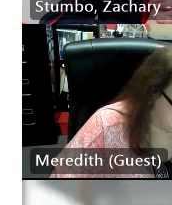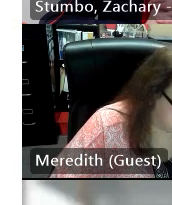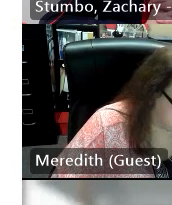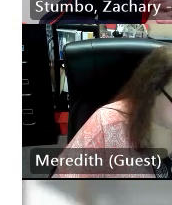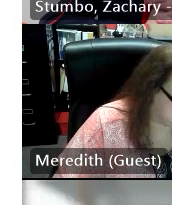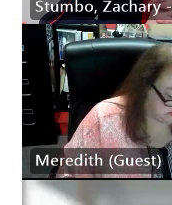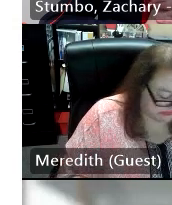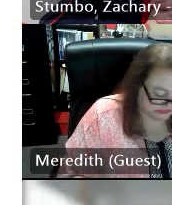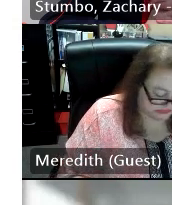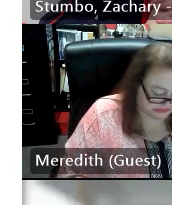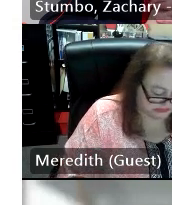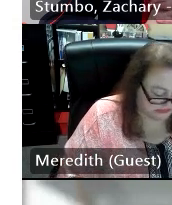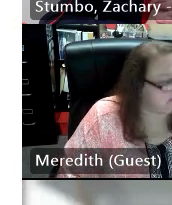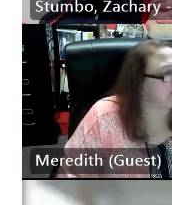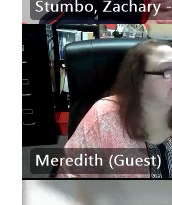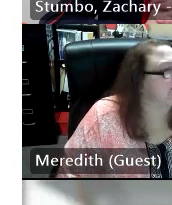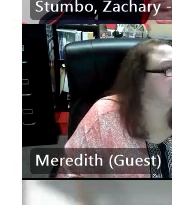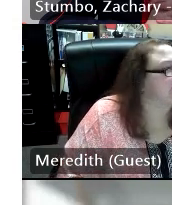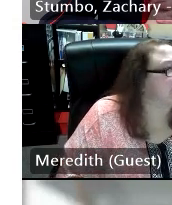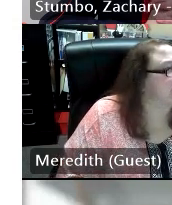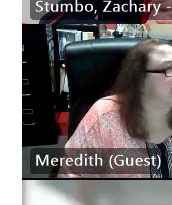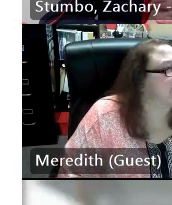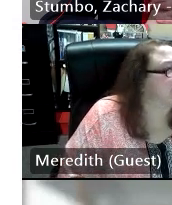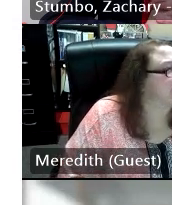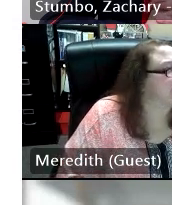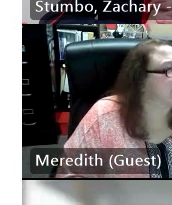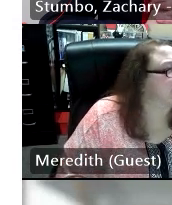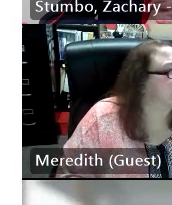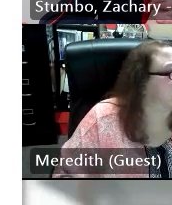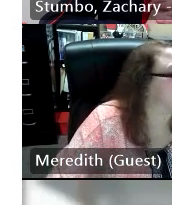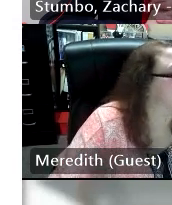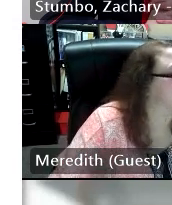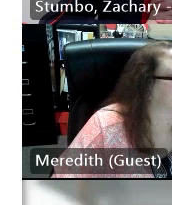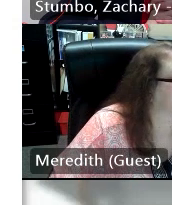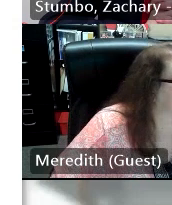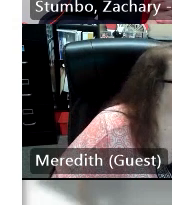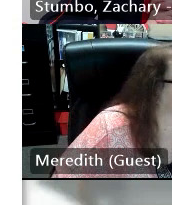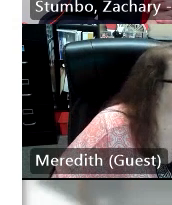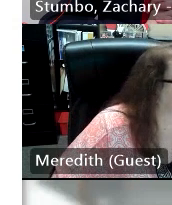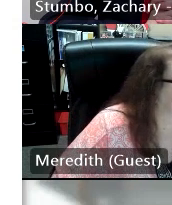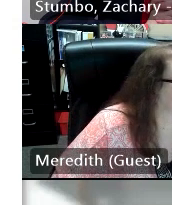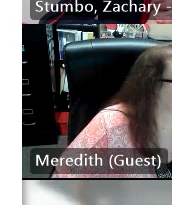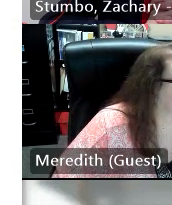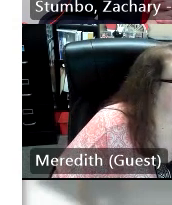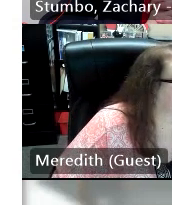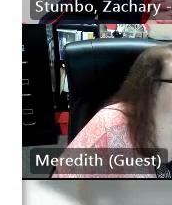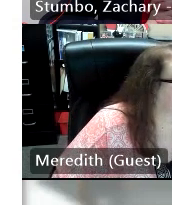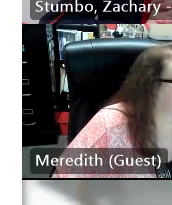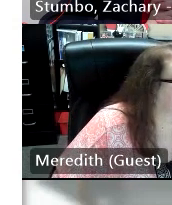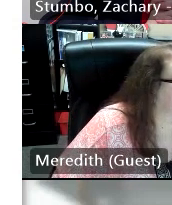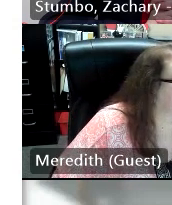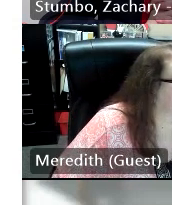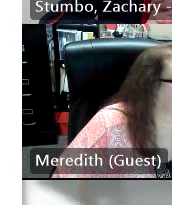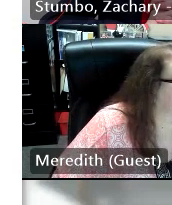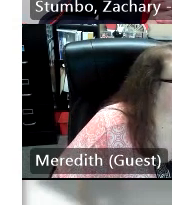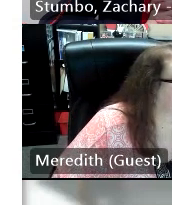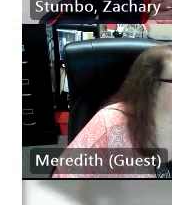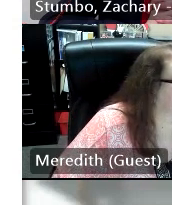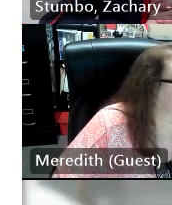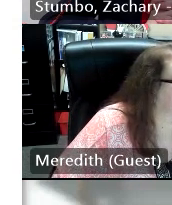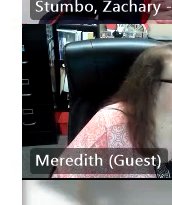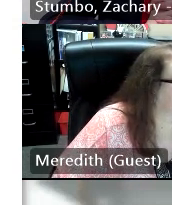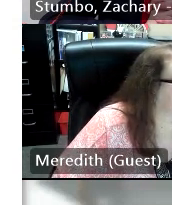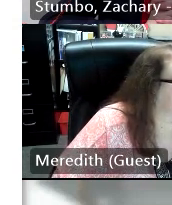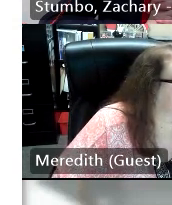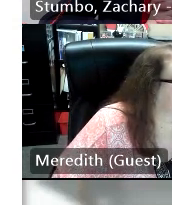way that they've kind of navigated the store card piece. There's a district in New Mexico that hired a community member to